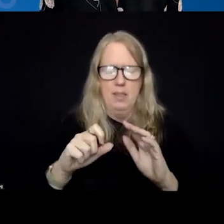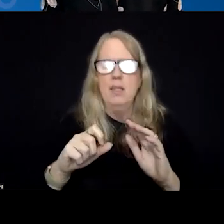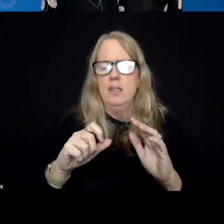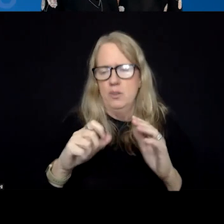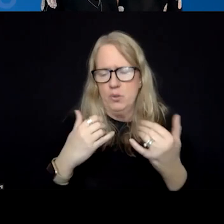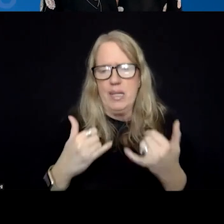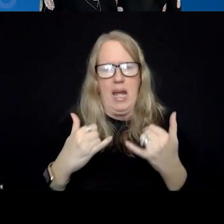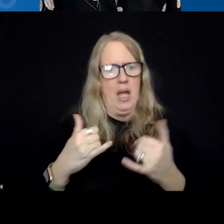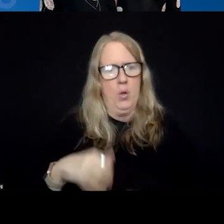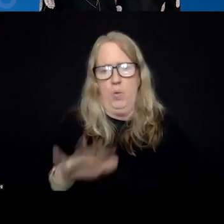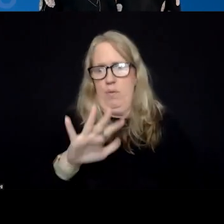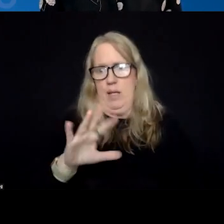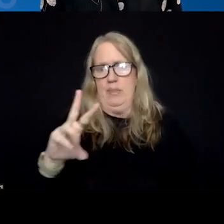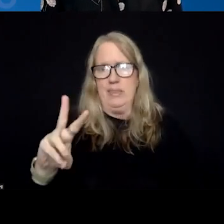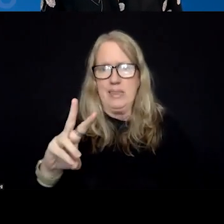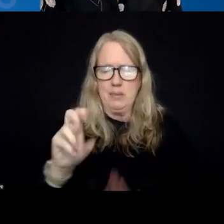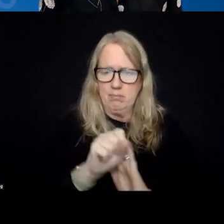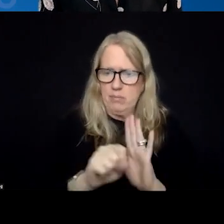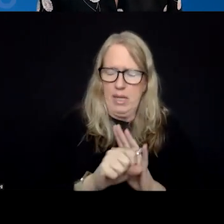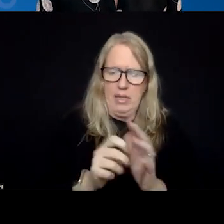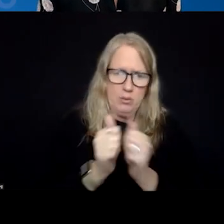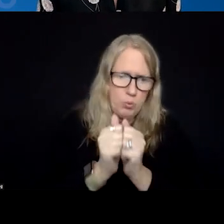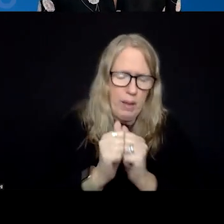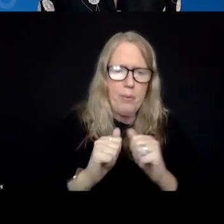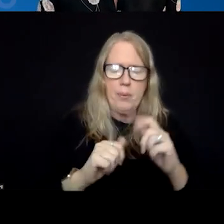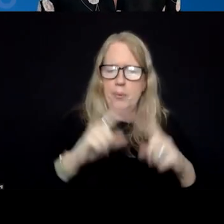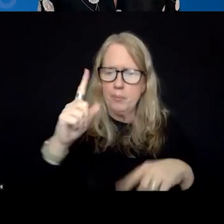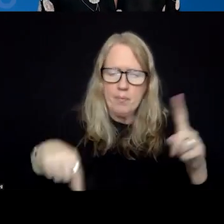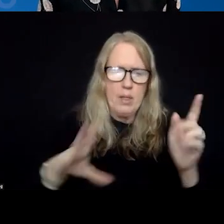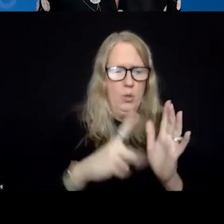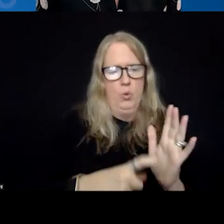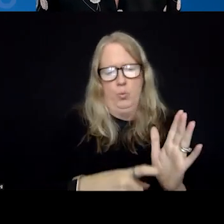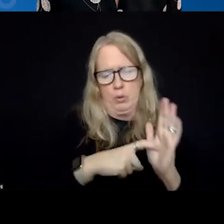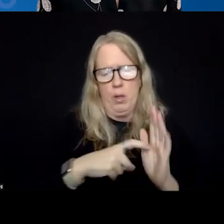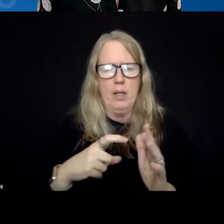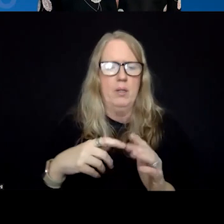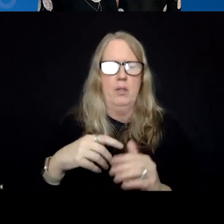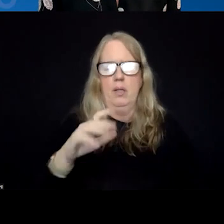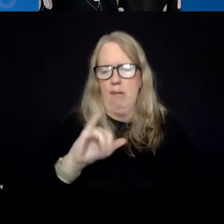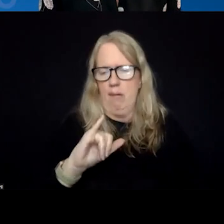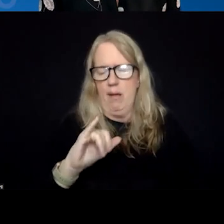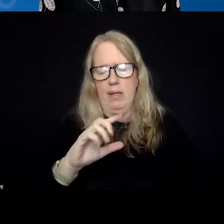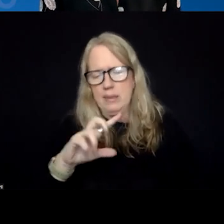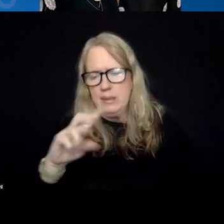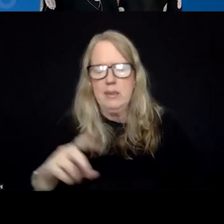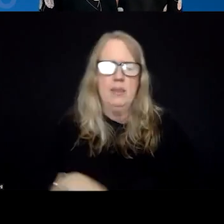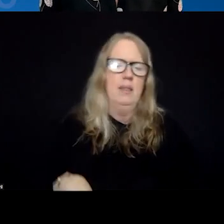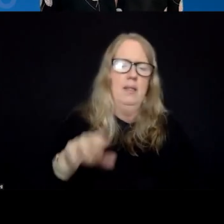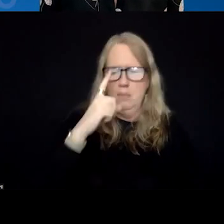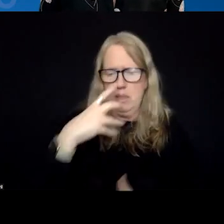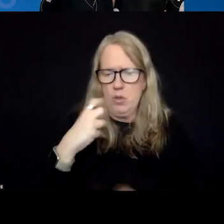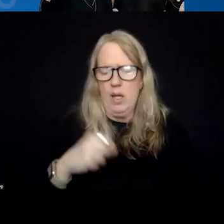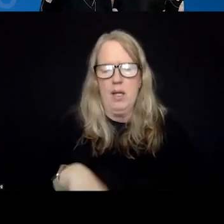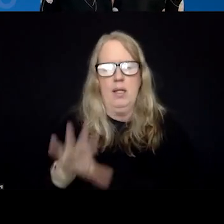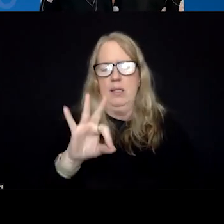5 or 6 states together with a required composition of IDD, mental health, Medicaid,